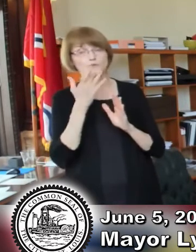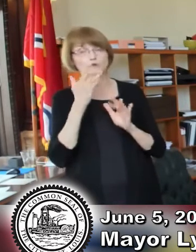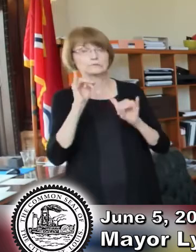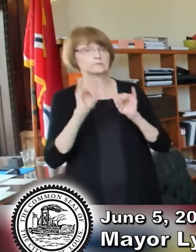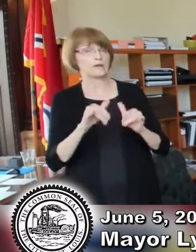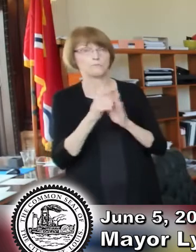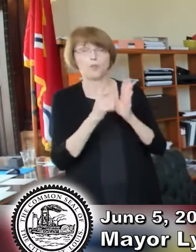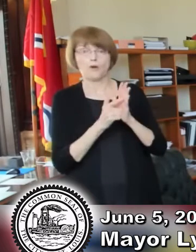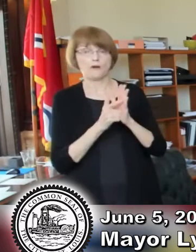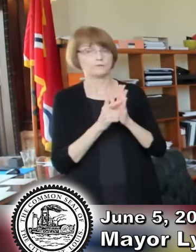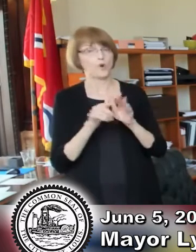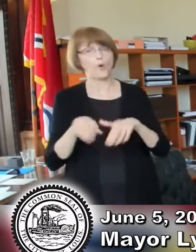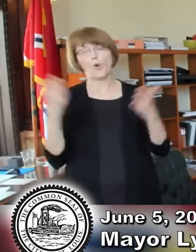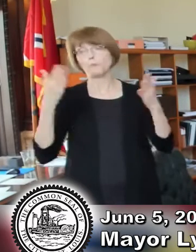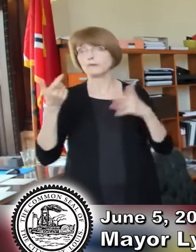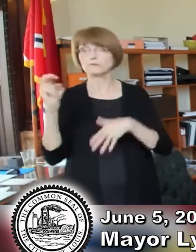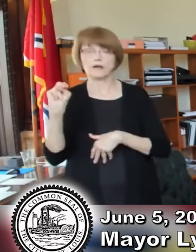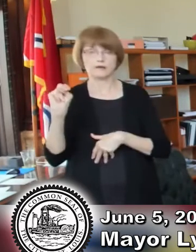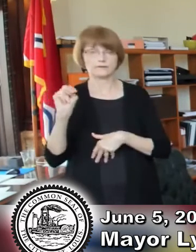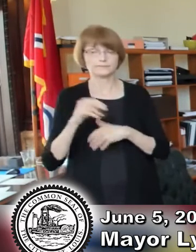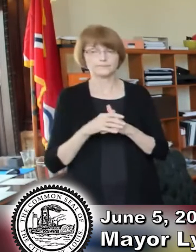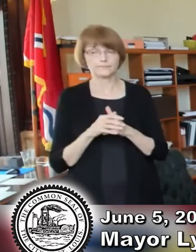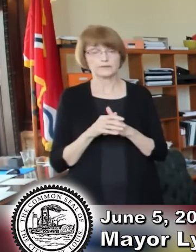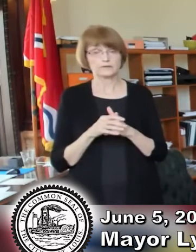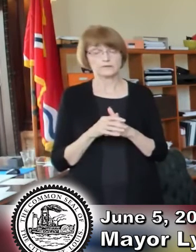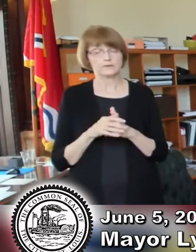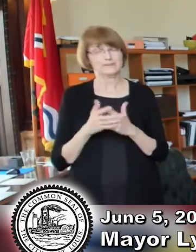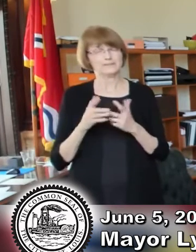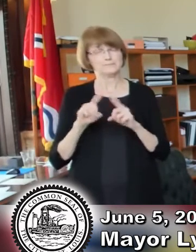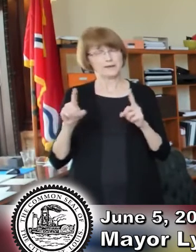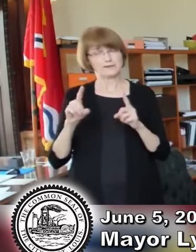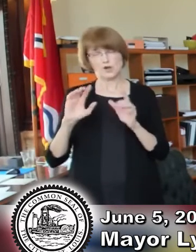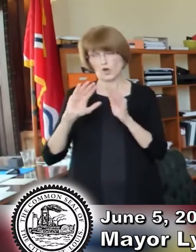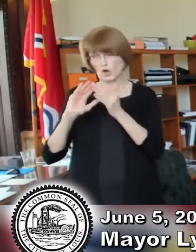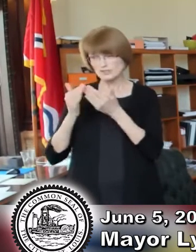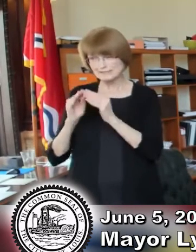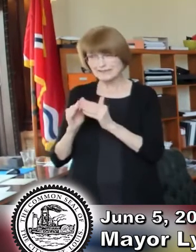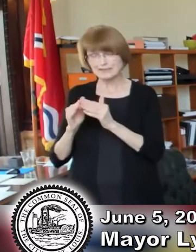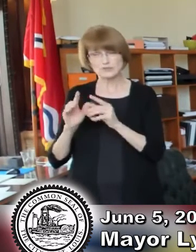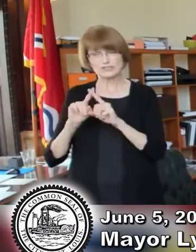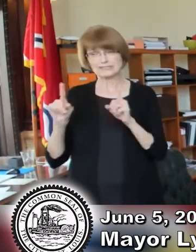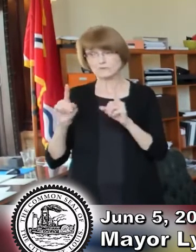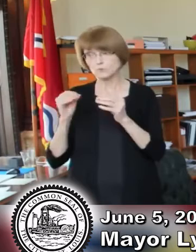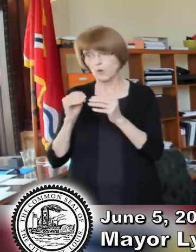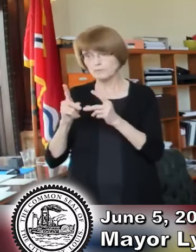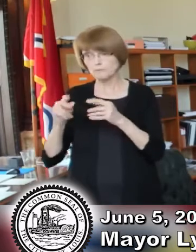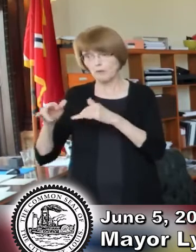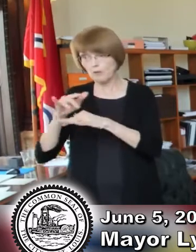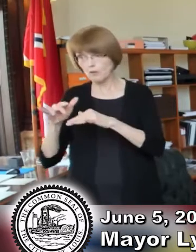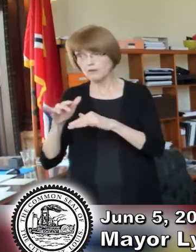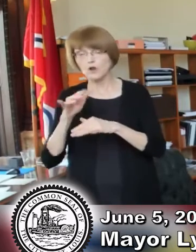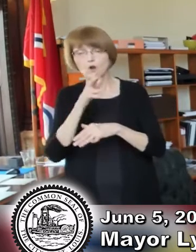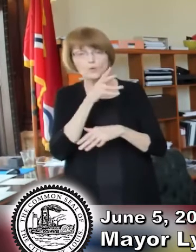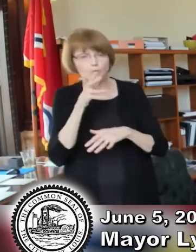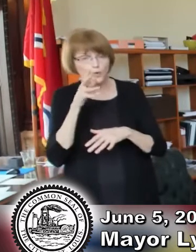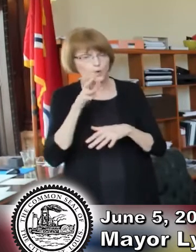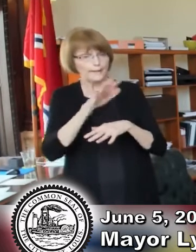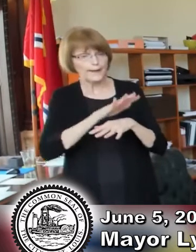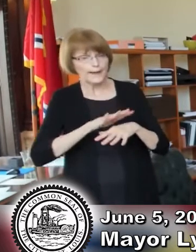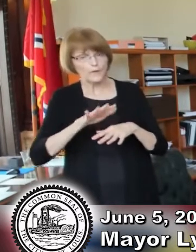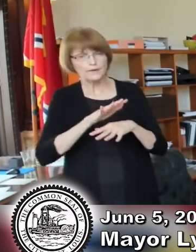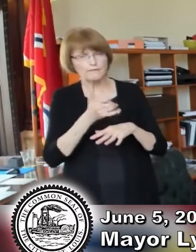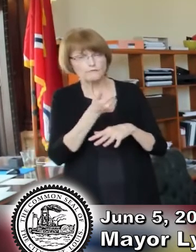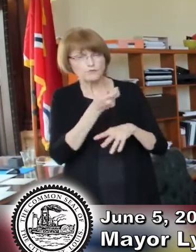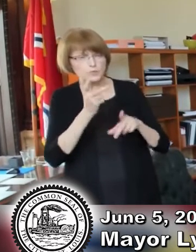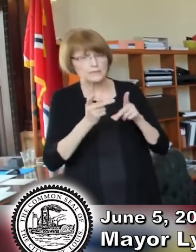has been that urban areas, cities are different. We're a denser population than if you live in a rural